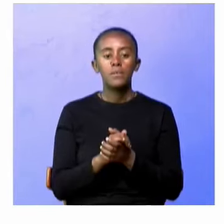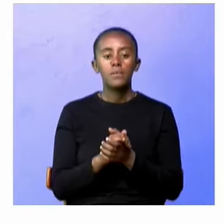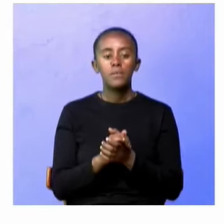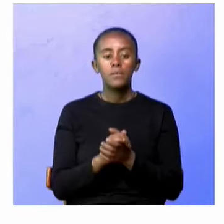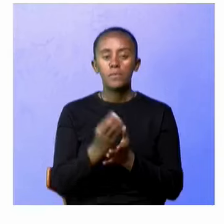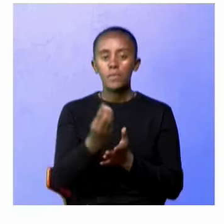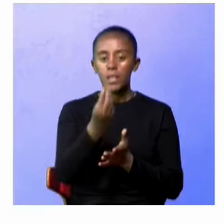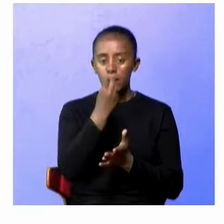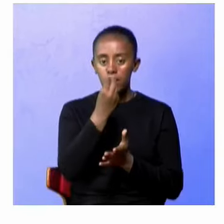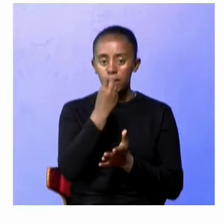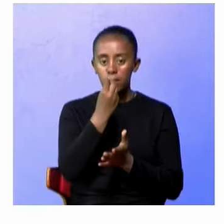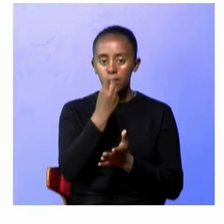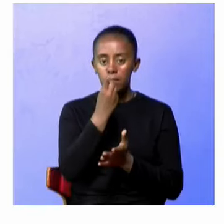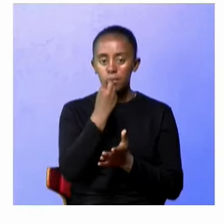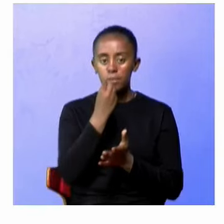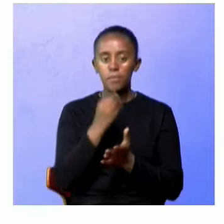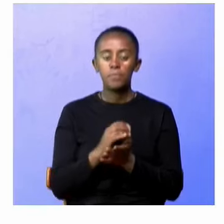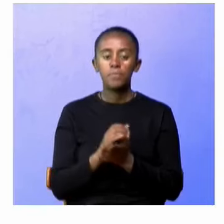eat,